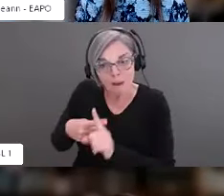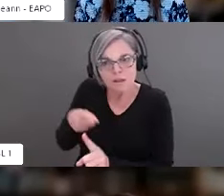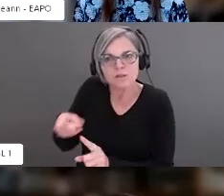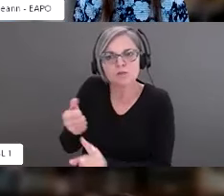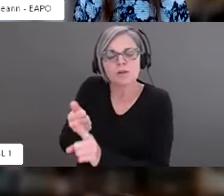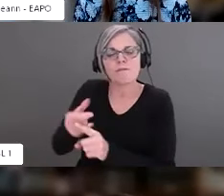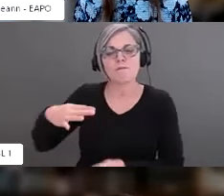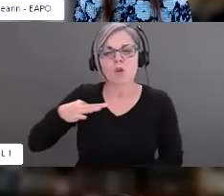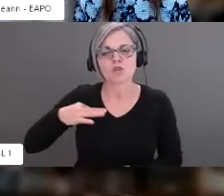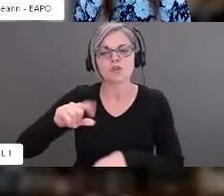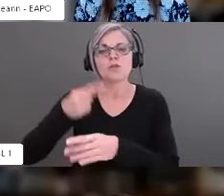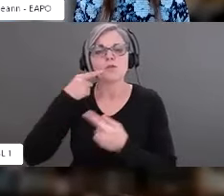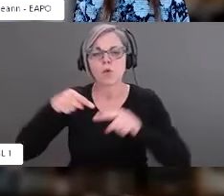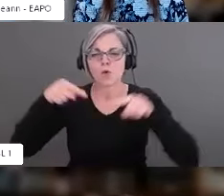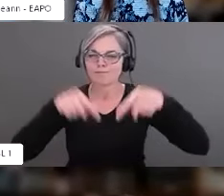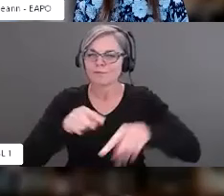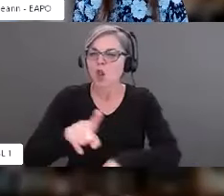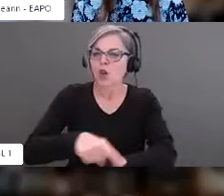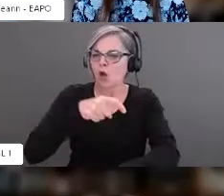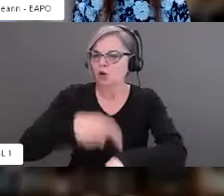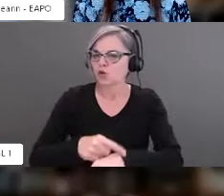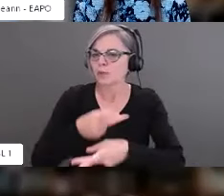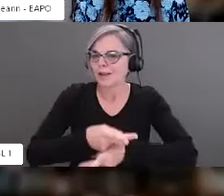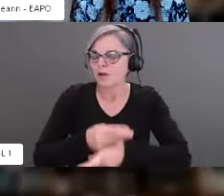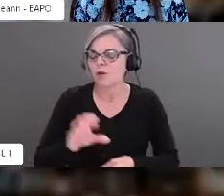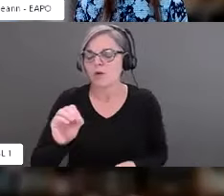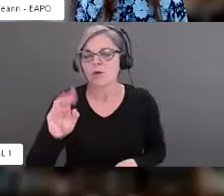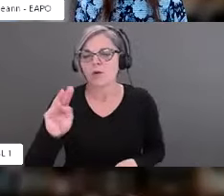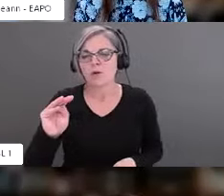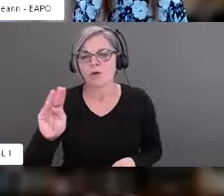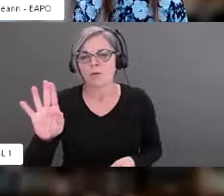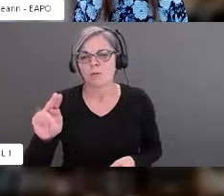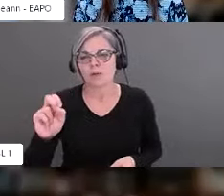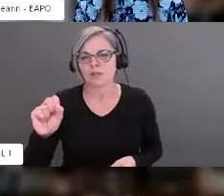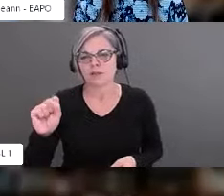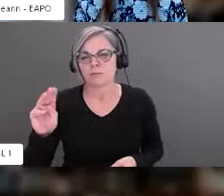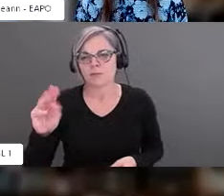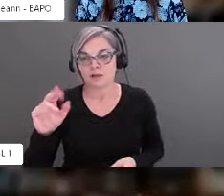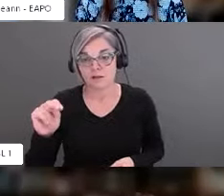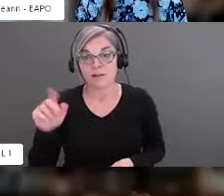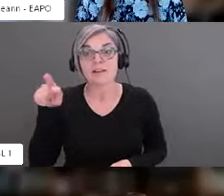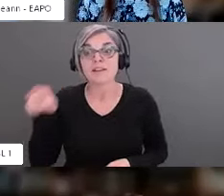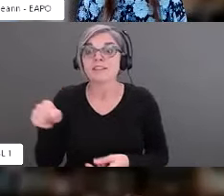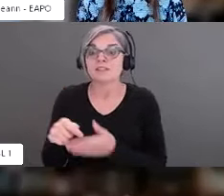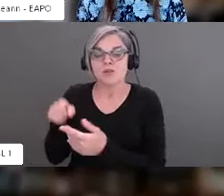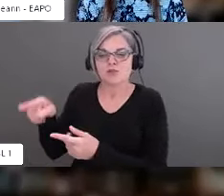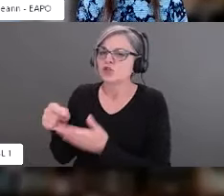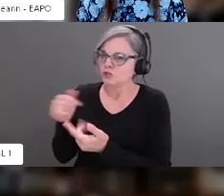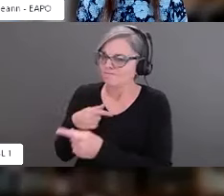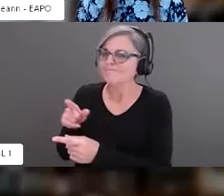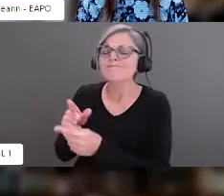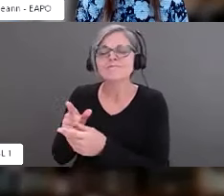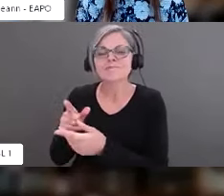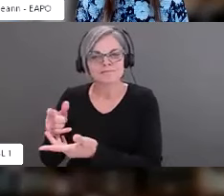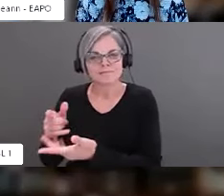So we are in good hands, and Laura has promised to make this a very interactive session, asking for comments and having some dialogue